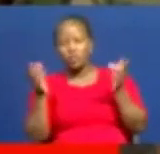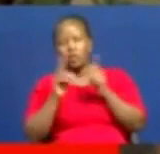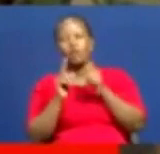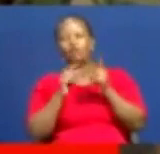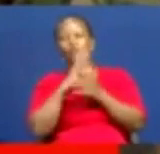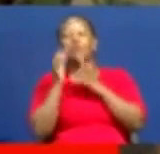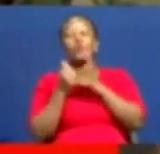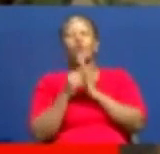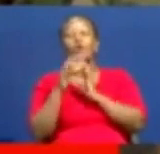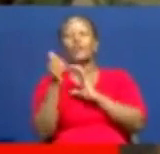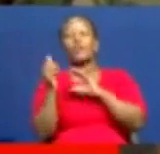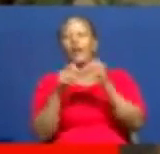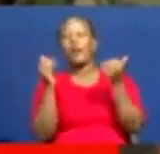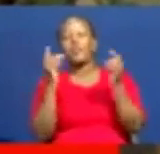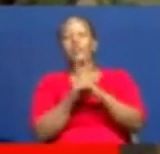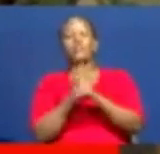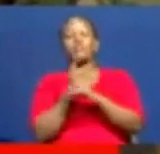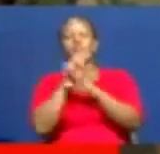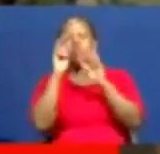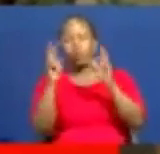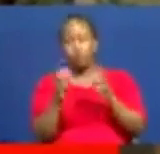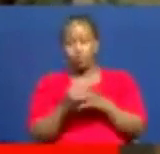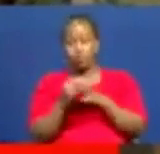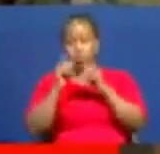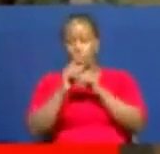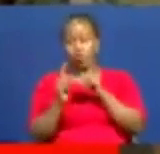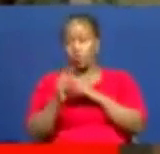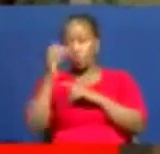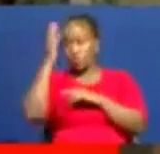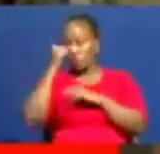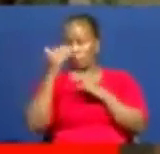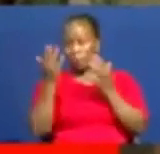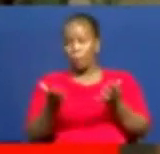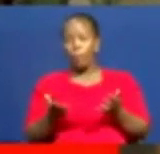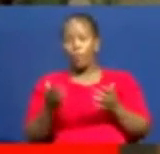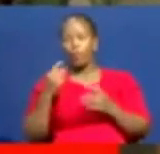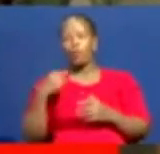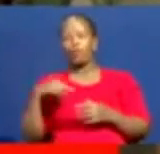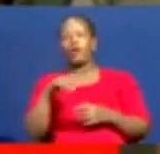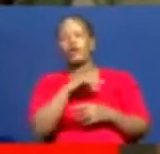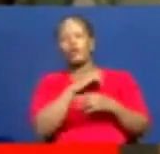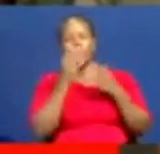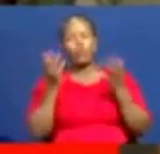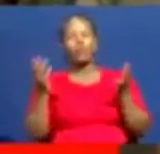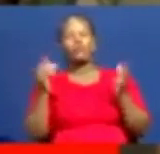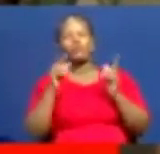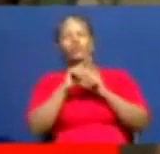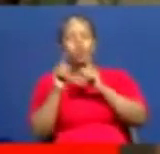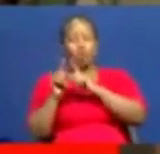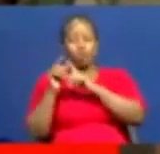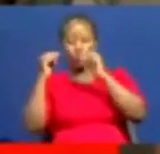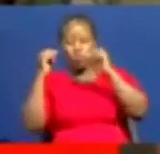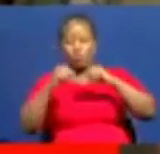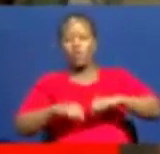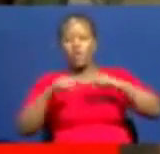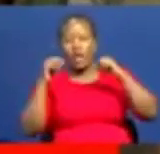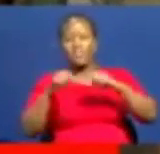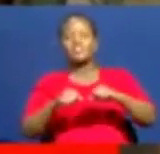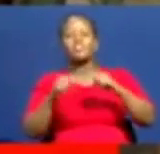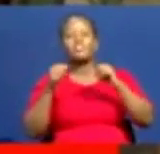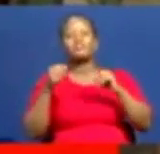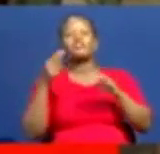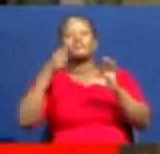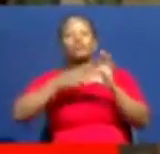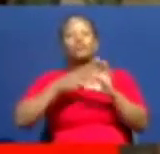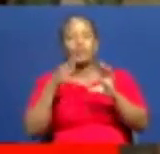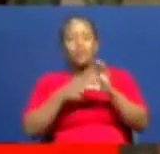other components in Haiti. And it's on that basis that we subsequently agreed to participate in